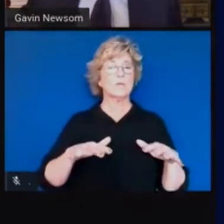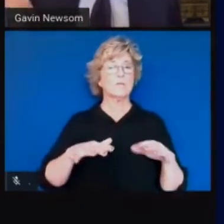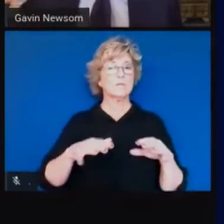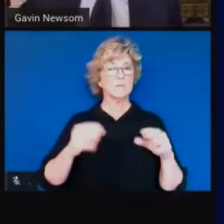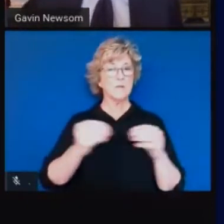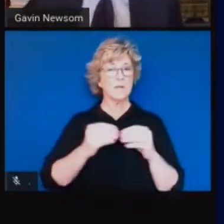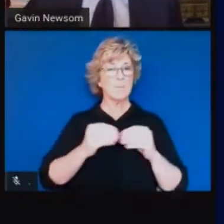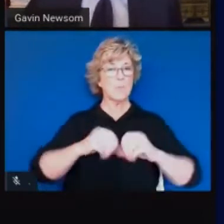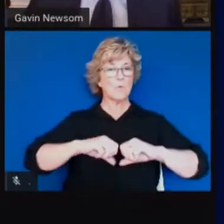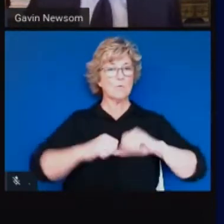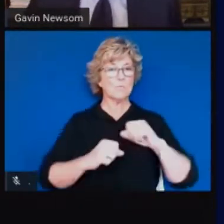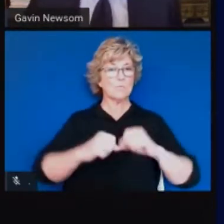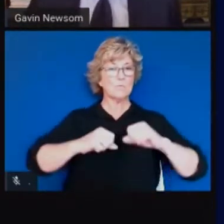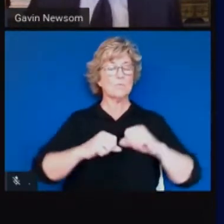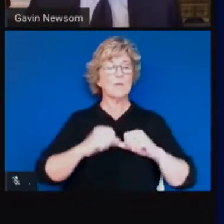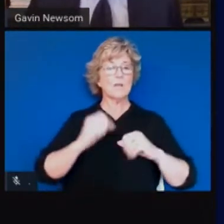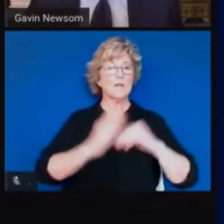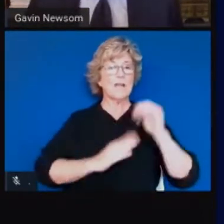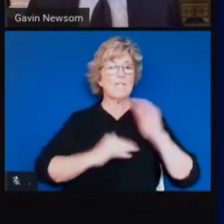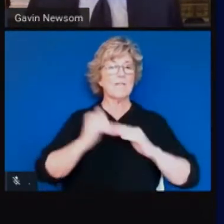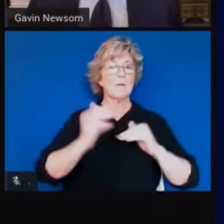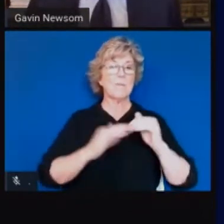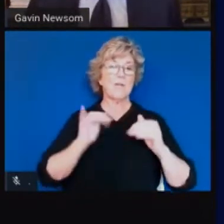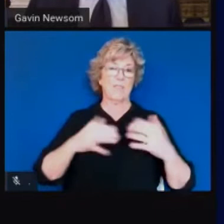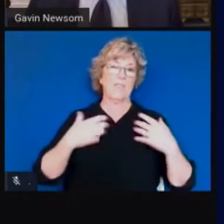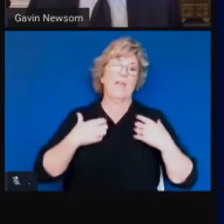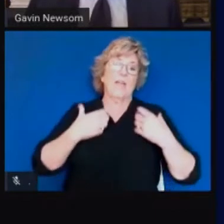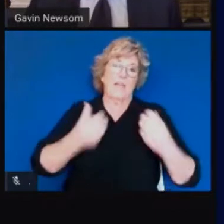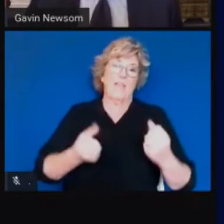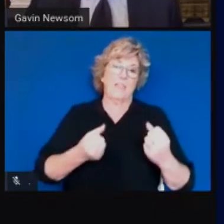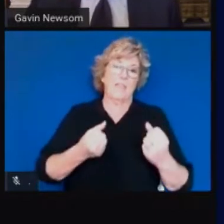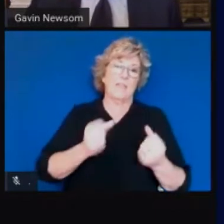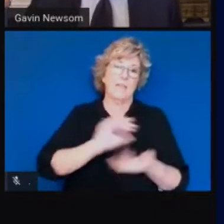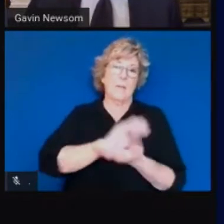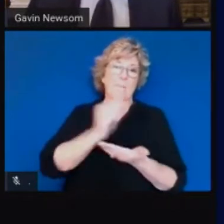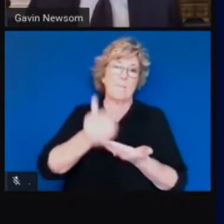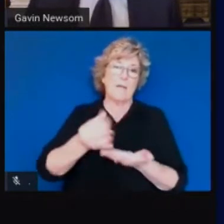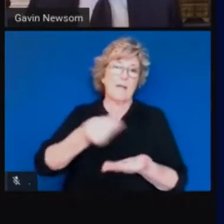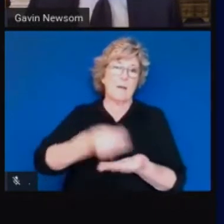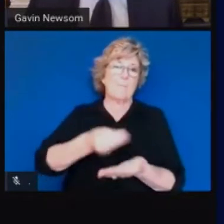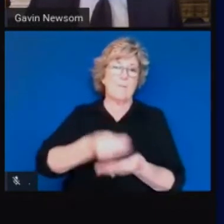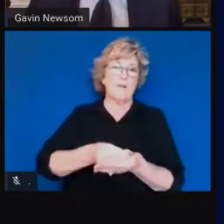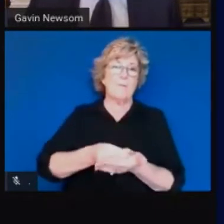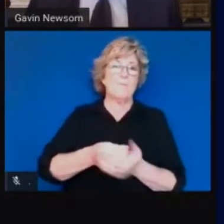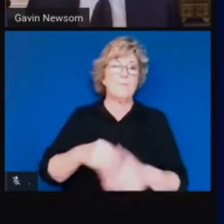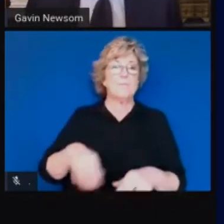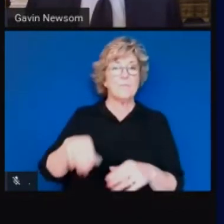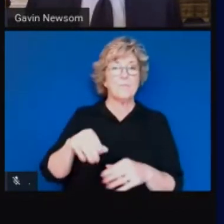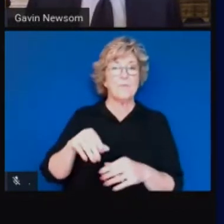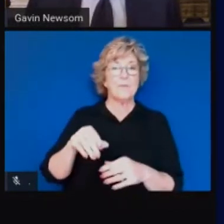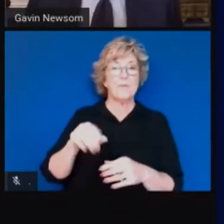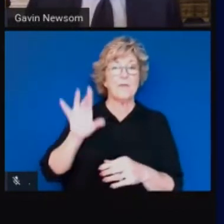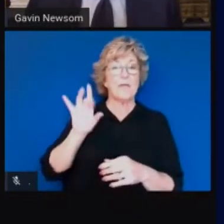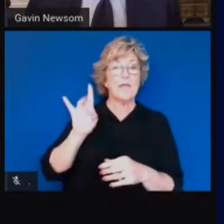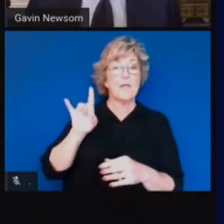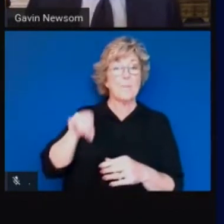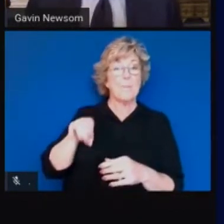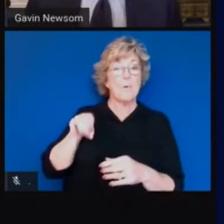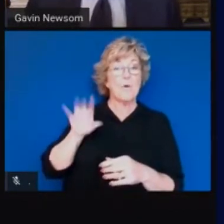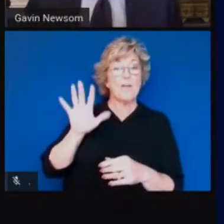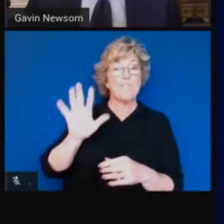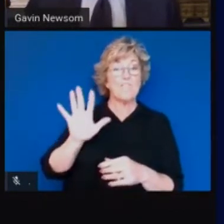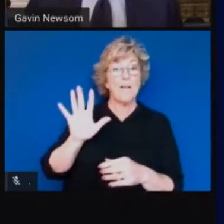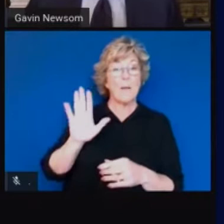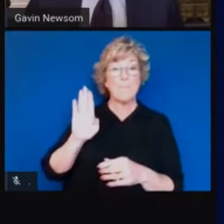This is a very, very healthy infusion of support. $8 billion, 8.5,